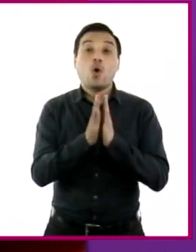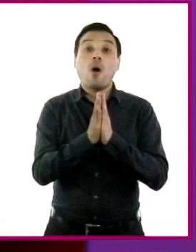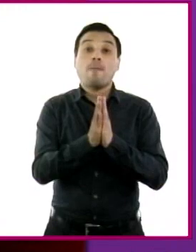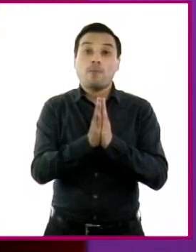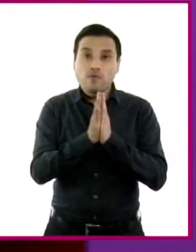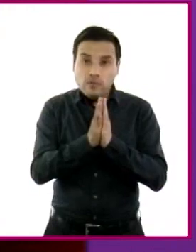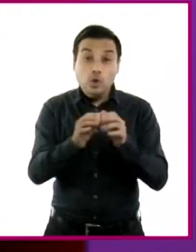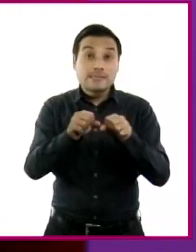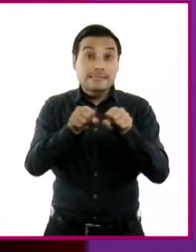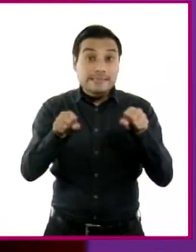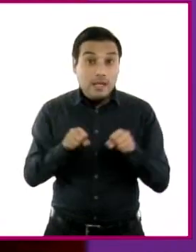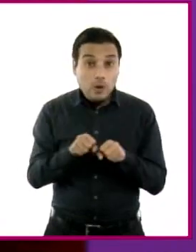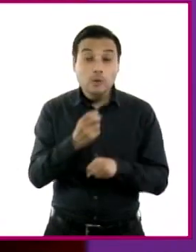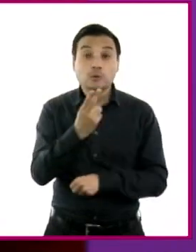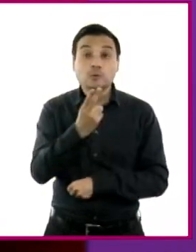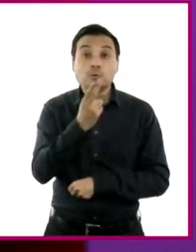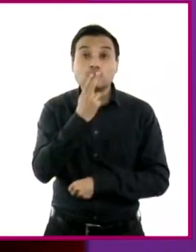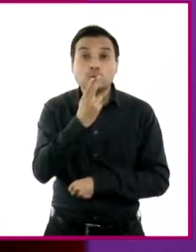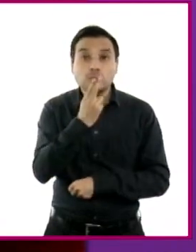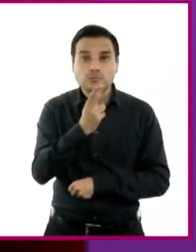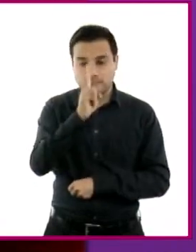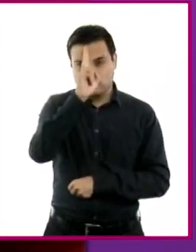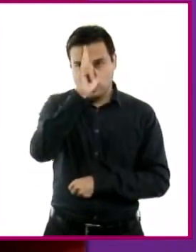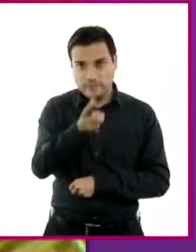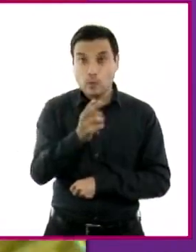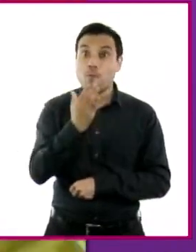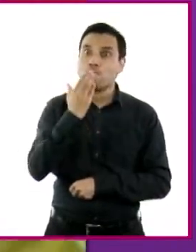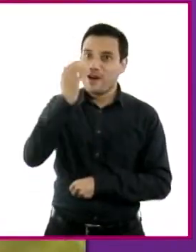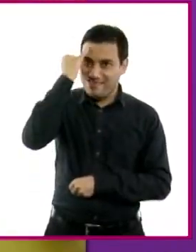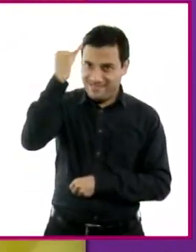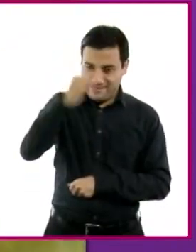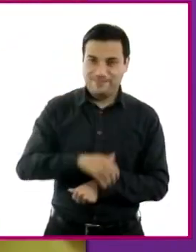the classroom. Thanks for the idea, Vladimir.